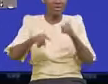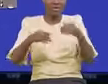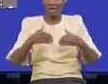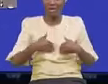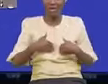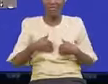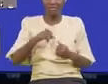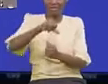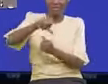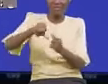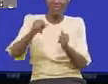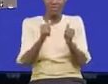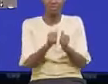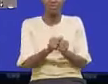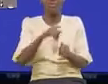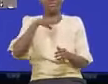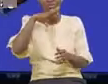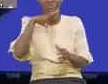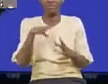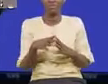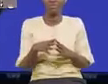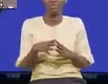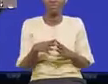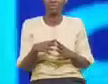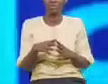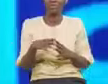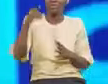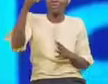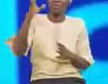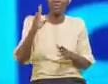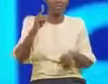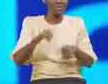Mawu mate ade ha kple kɔ gbegblẽ ɖo.